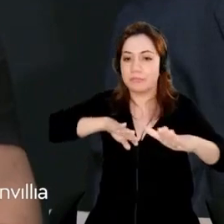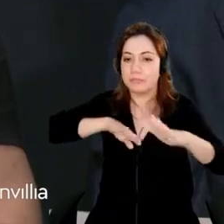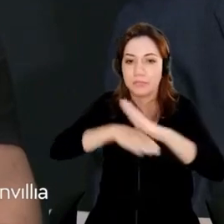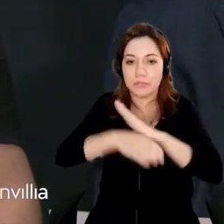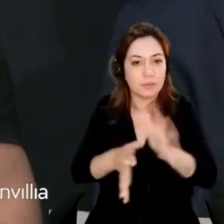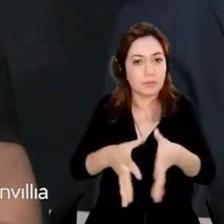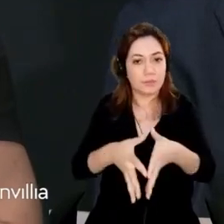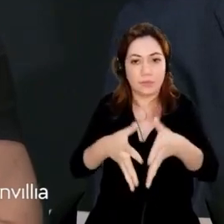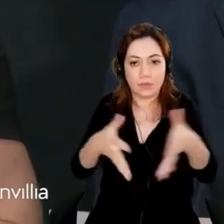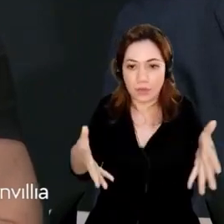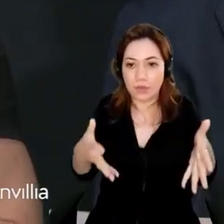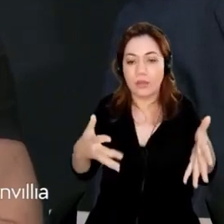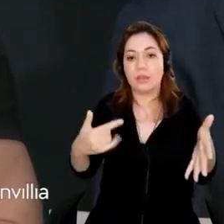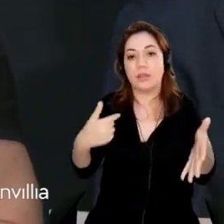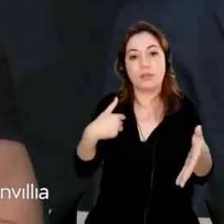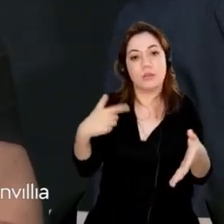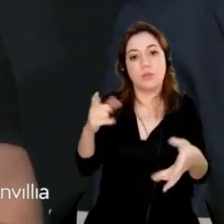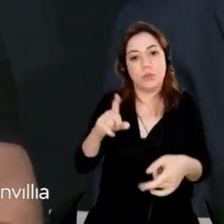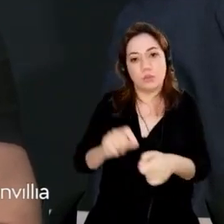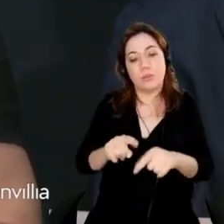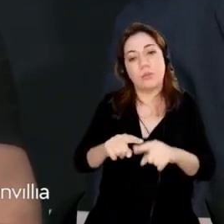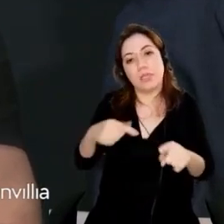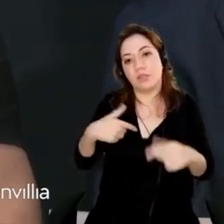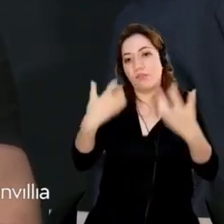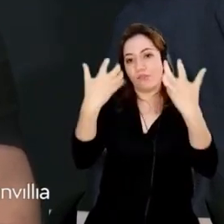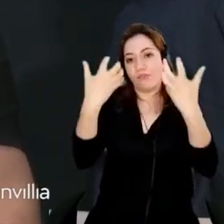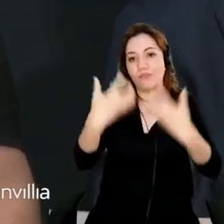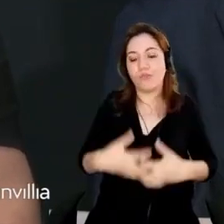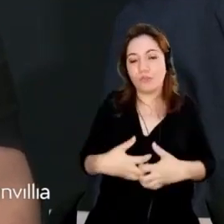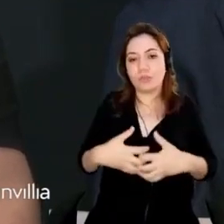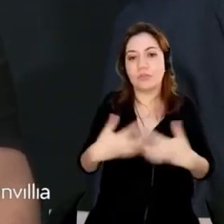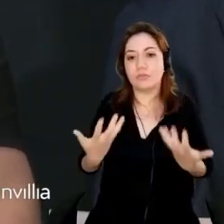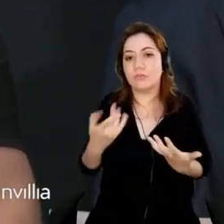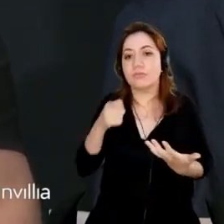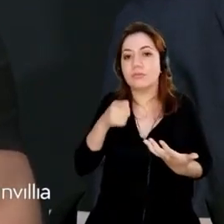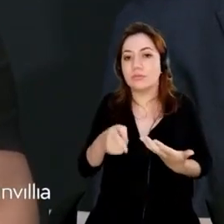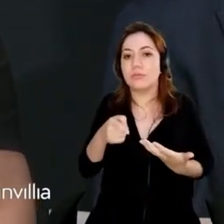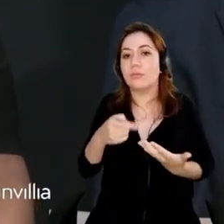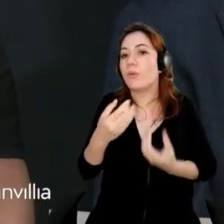I am effective. How does that present a challenge?